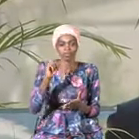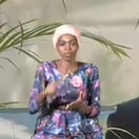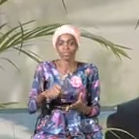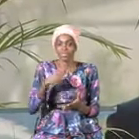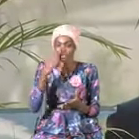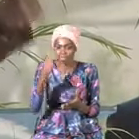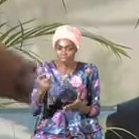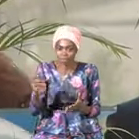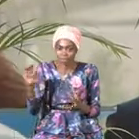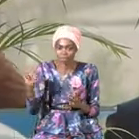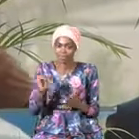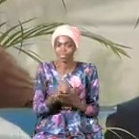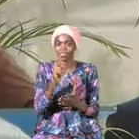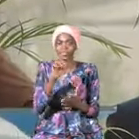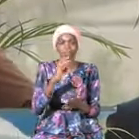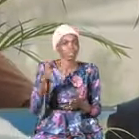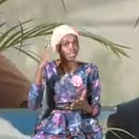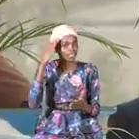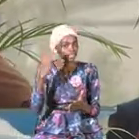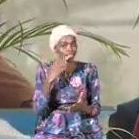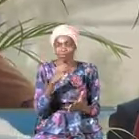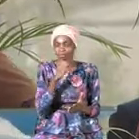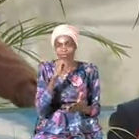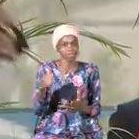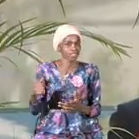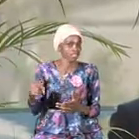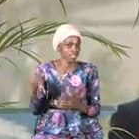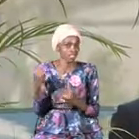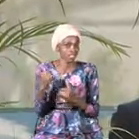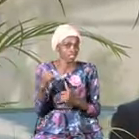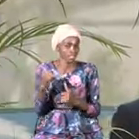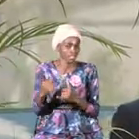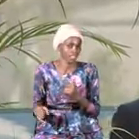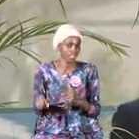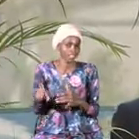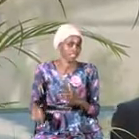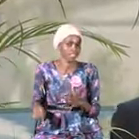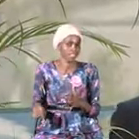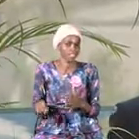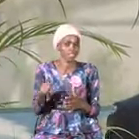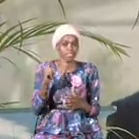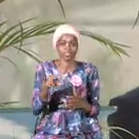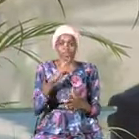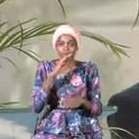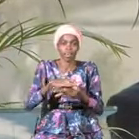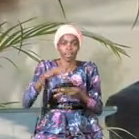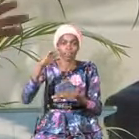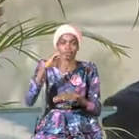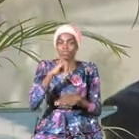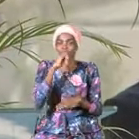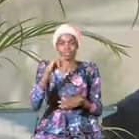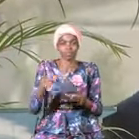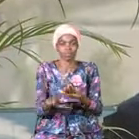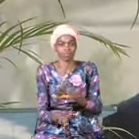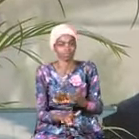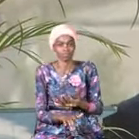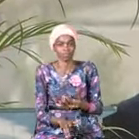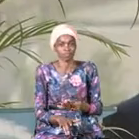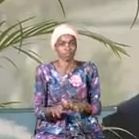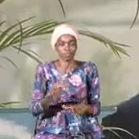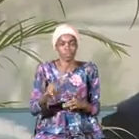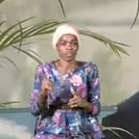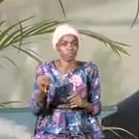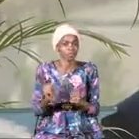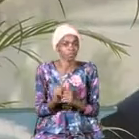that you are the head and not the tail. That you are above only and not beneath. Amongst your peers, you must have